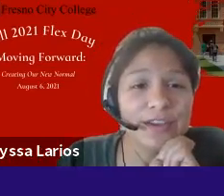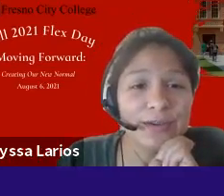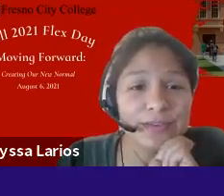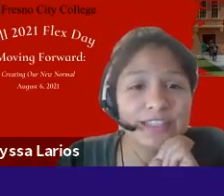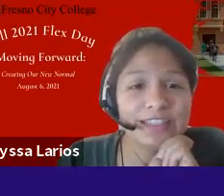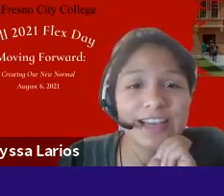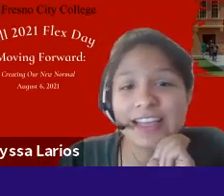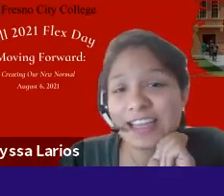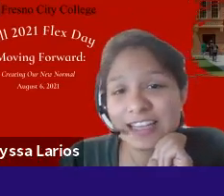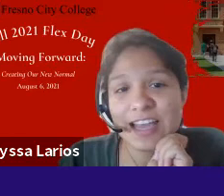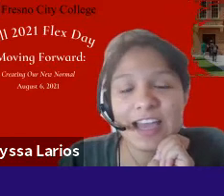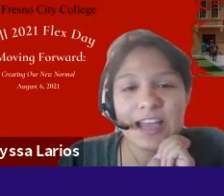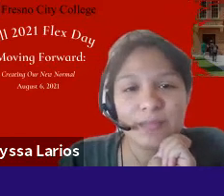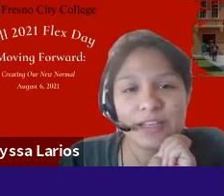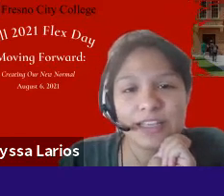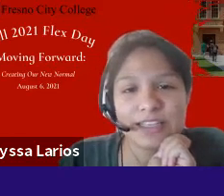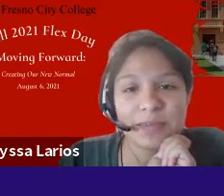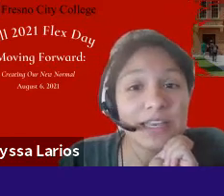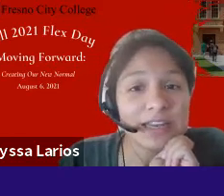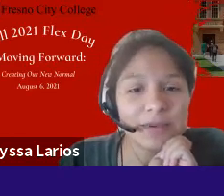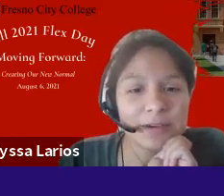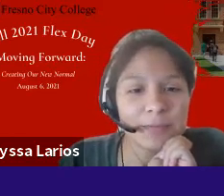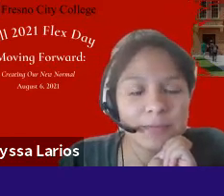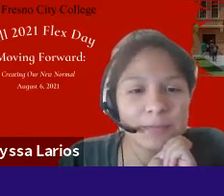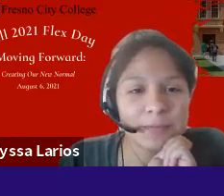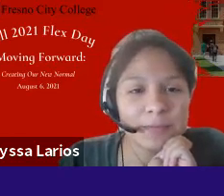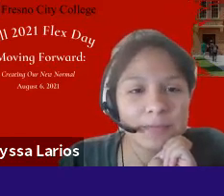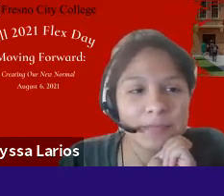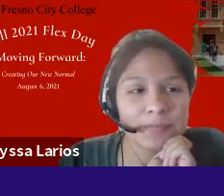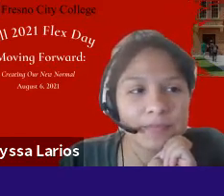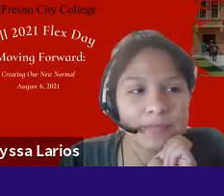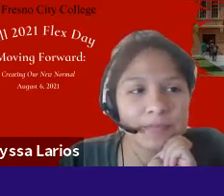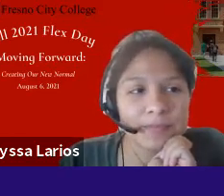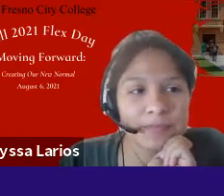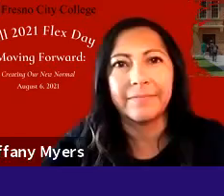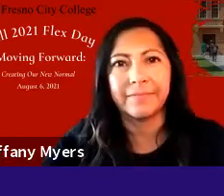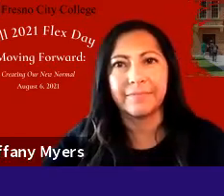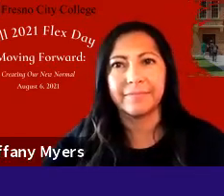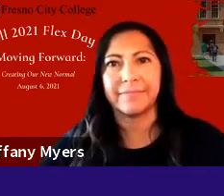go to kahoot.it and plug in this PIN number.